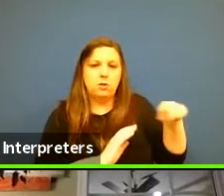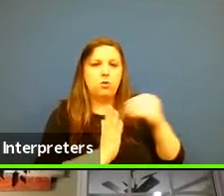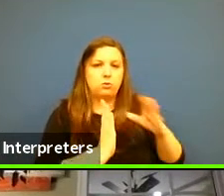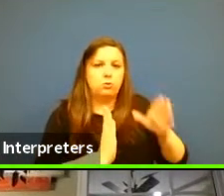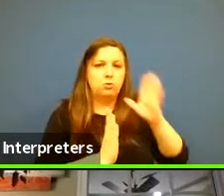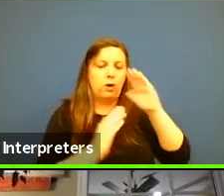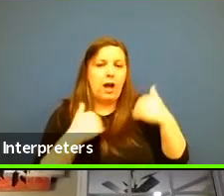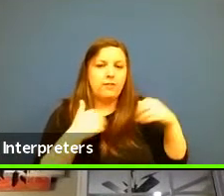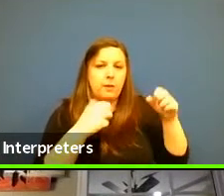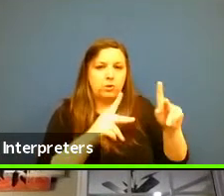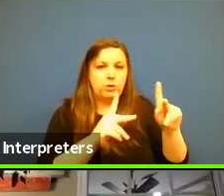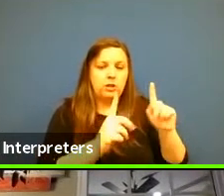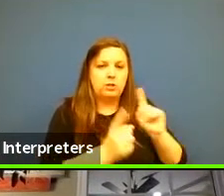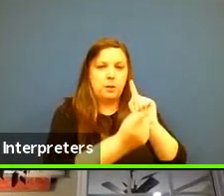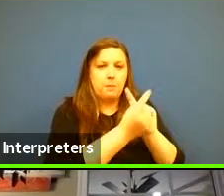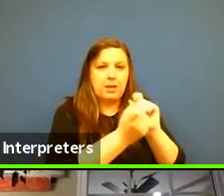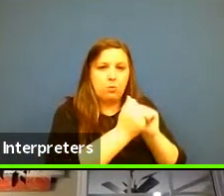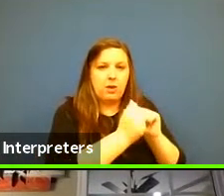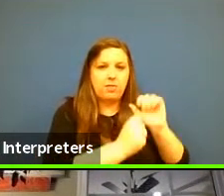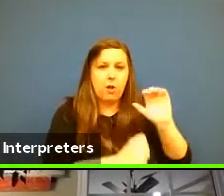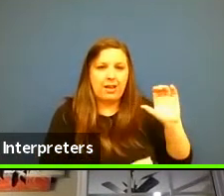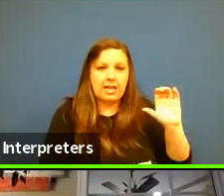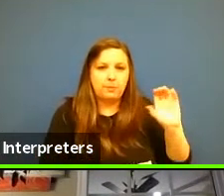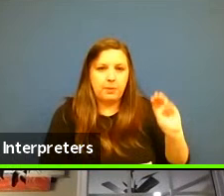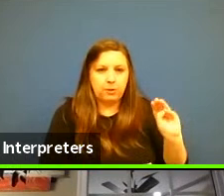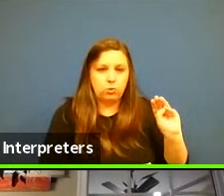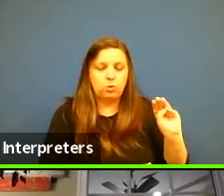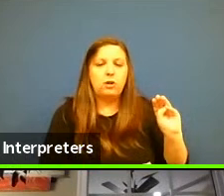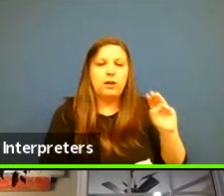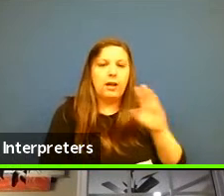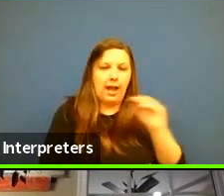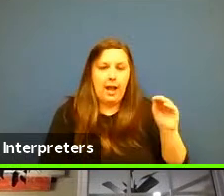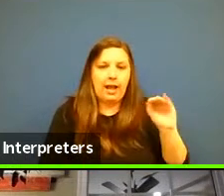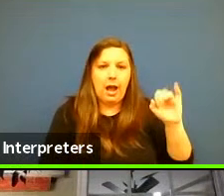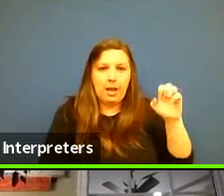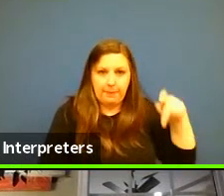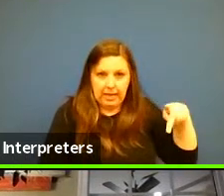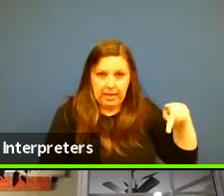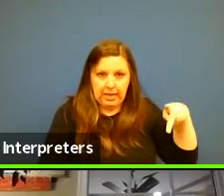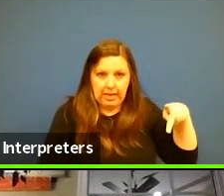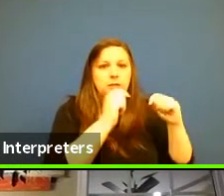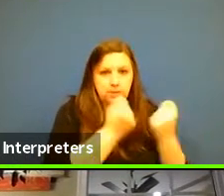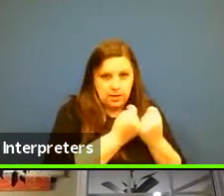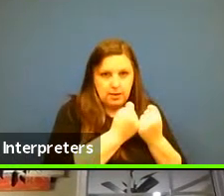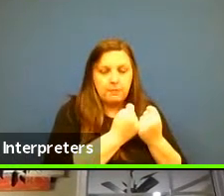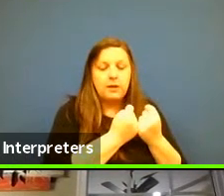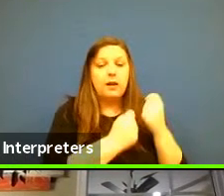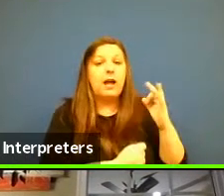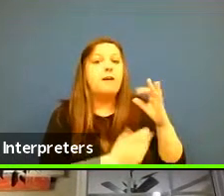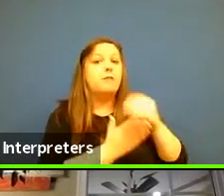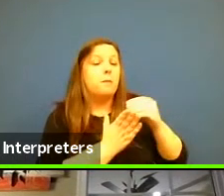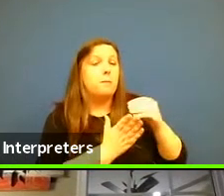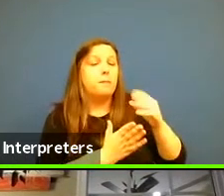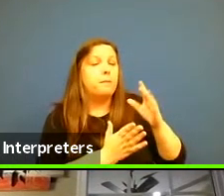to meet with their case managers and meet with their IEP teams. And if parents are